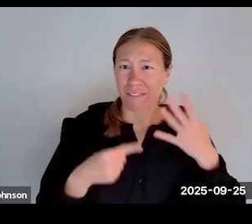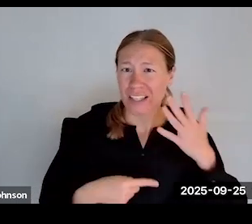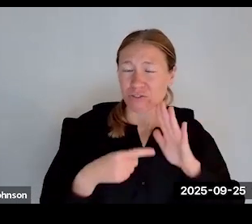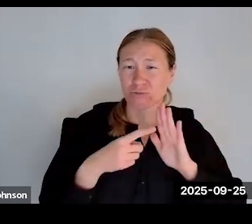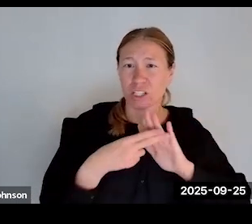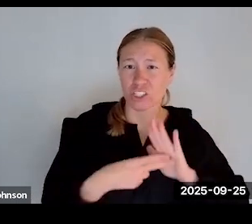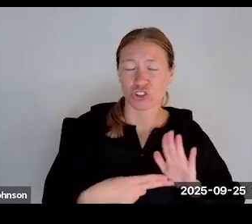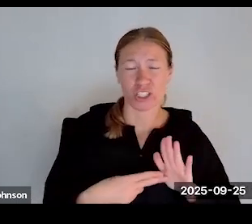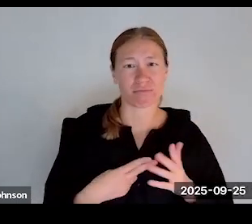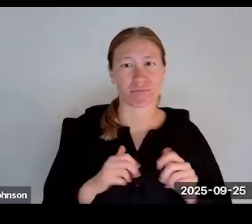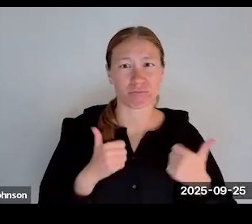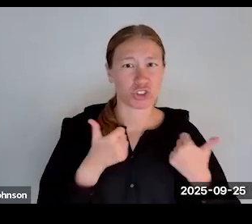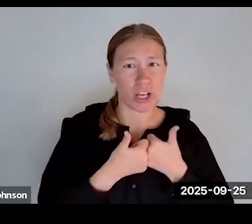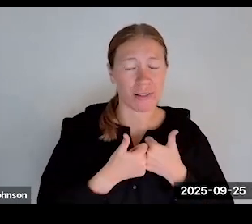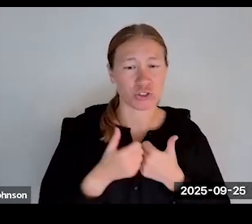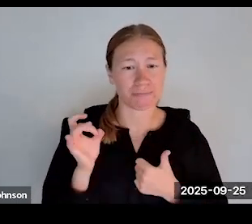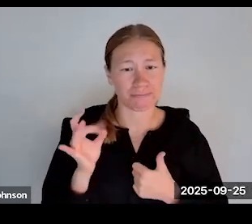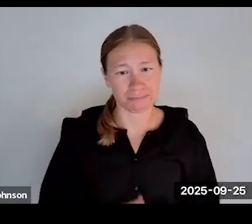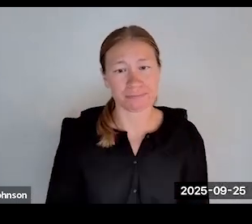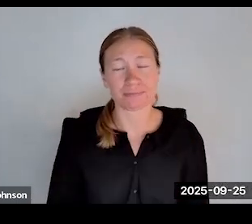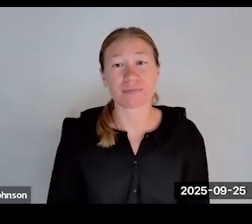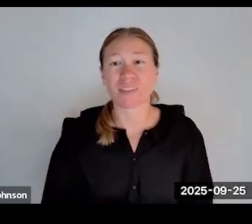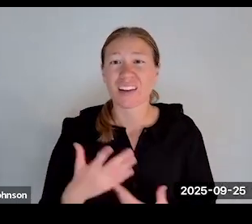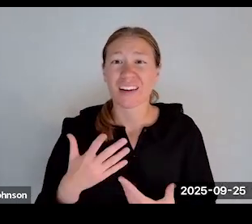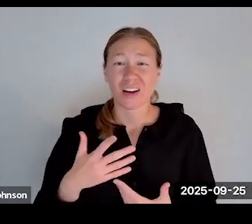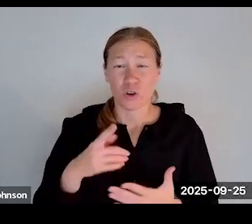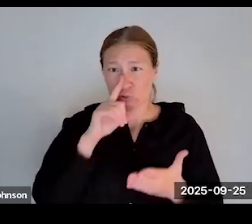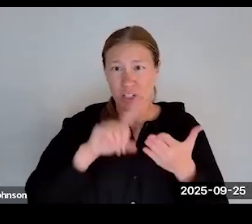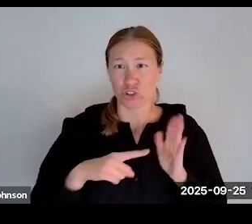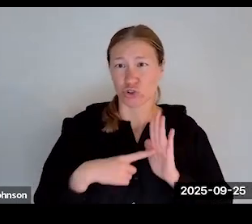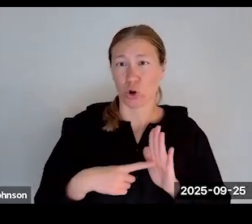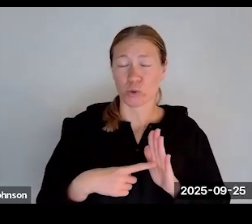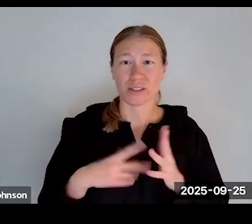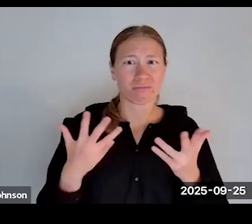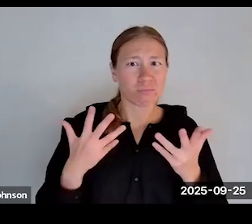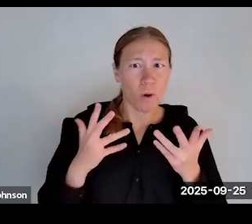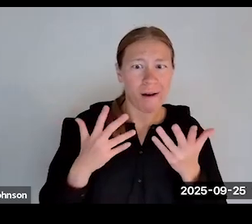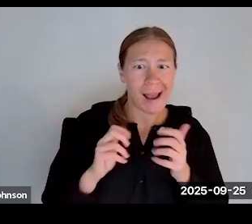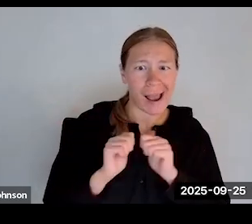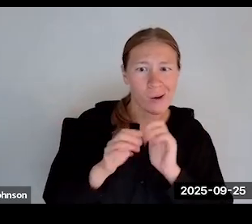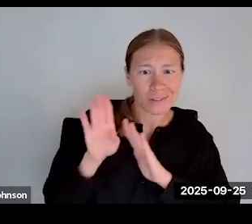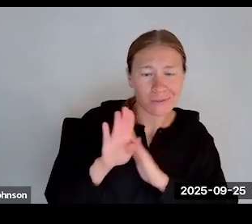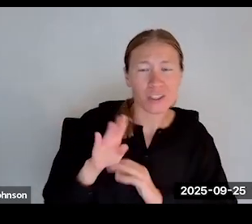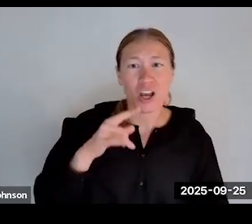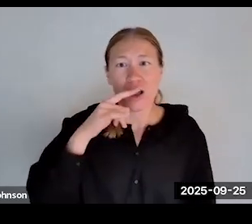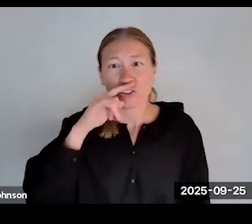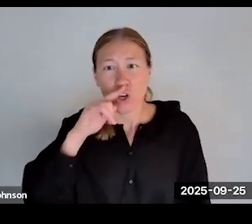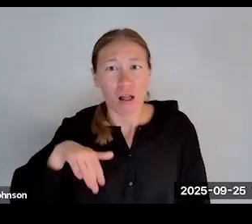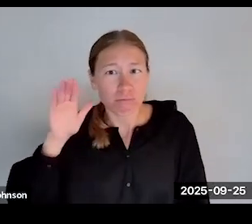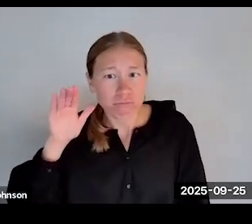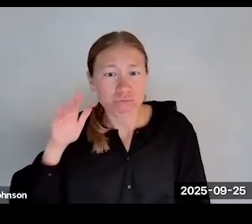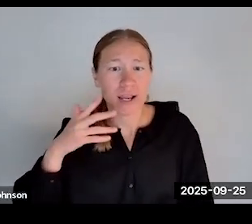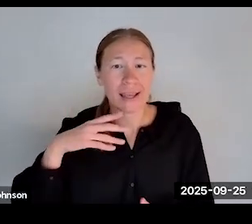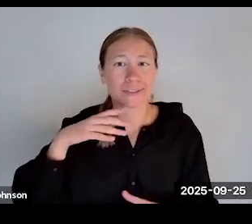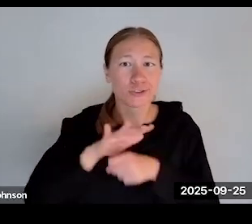challenging. Research shows that stressful childhood experiences, traumatic events, car accidents, as well